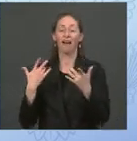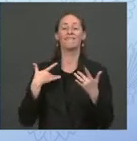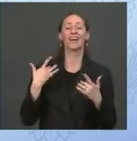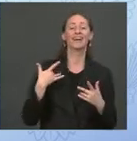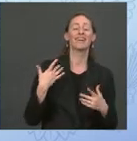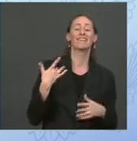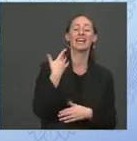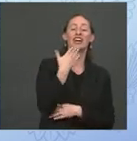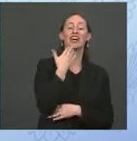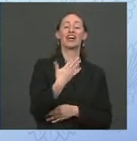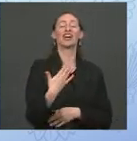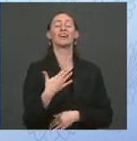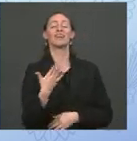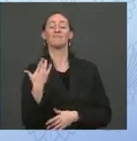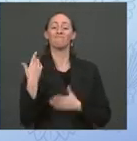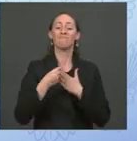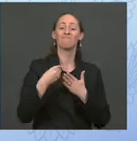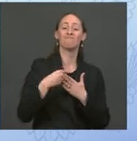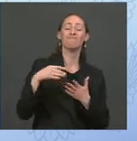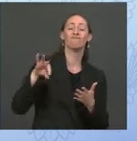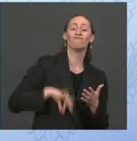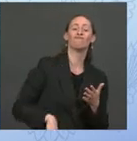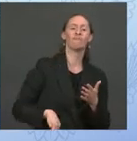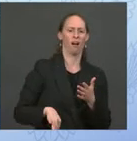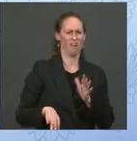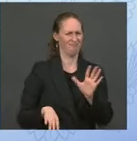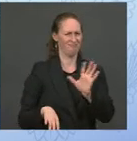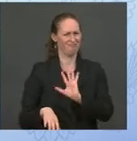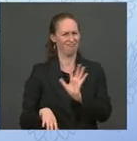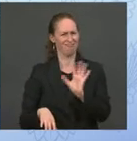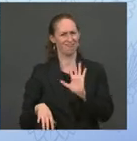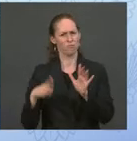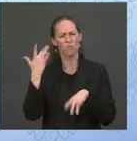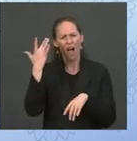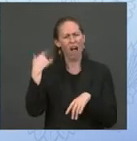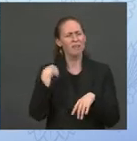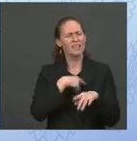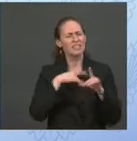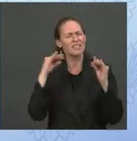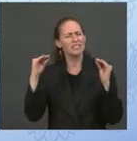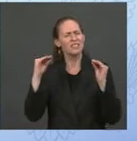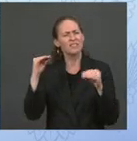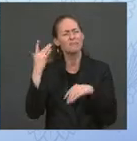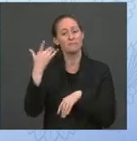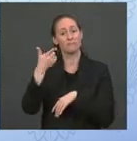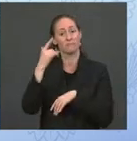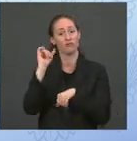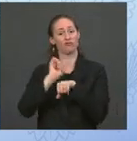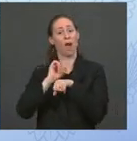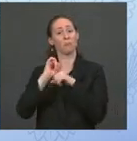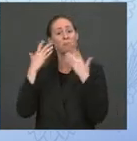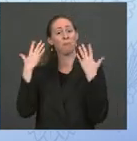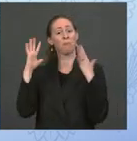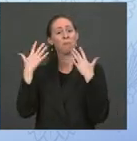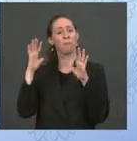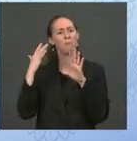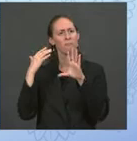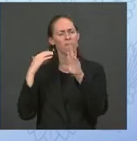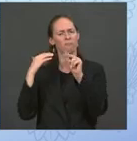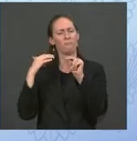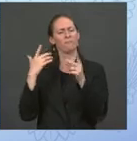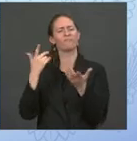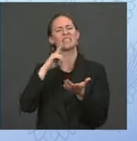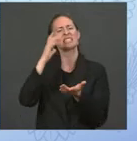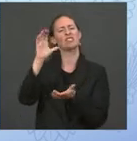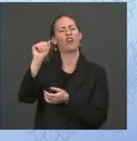for sure. We do it because it's more than a job. It's a calling, isn't it?